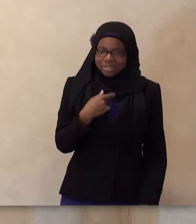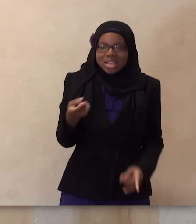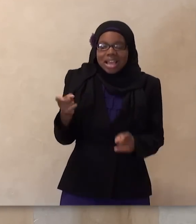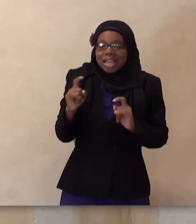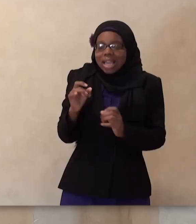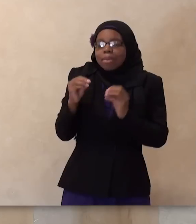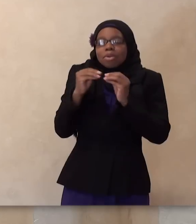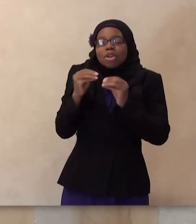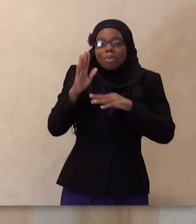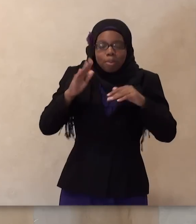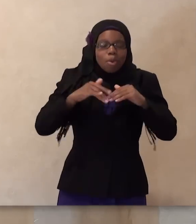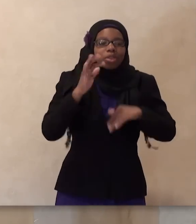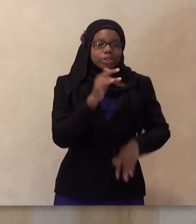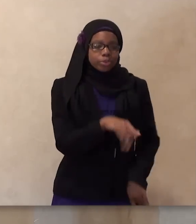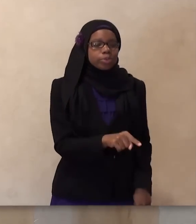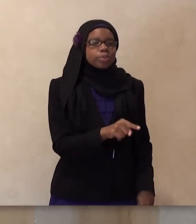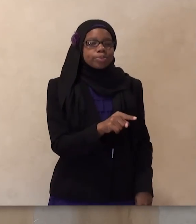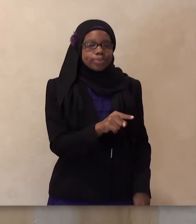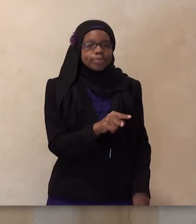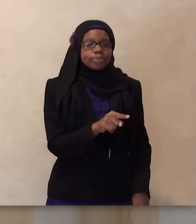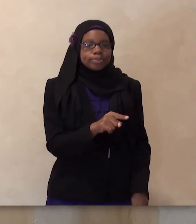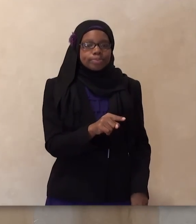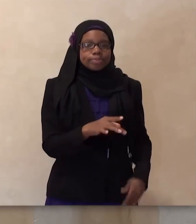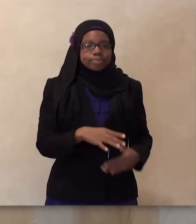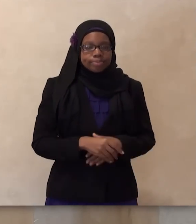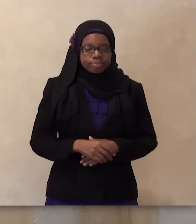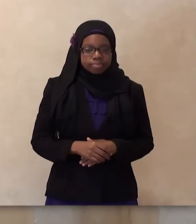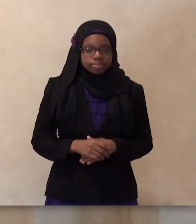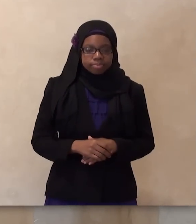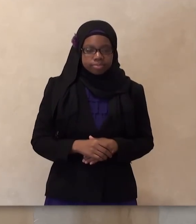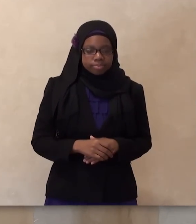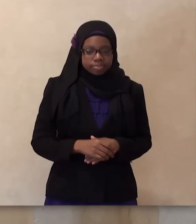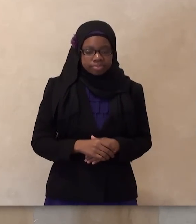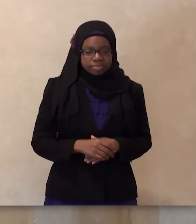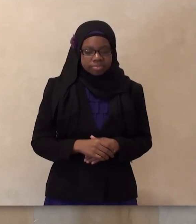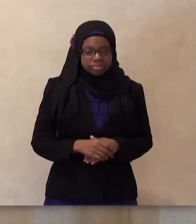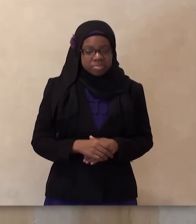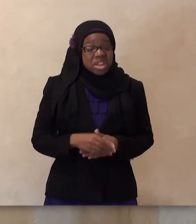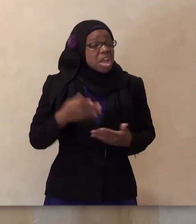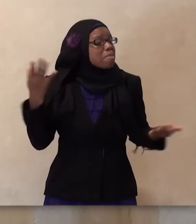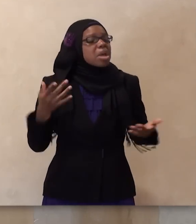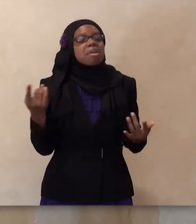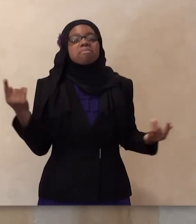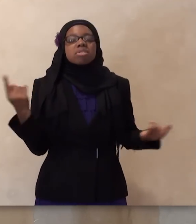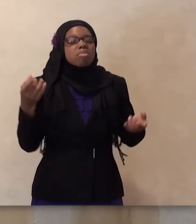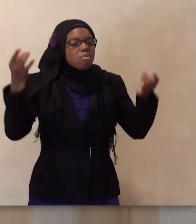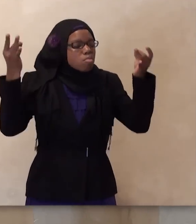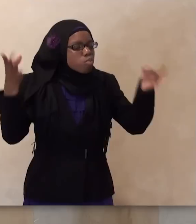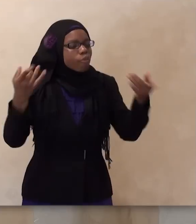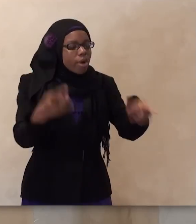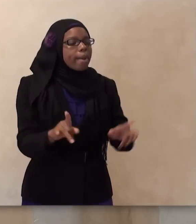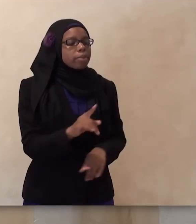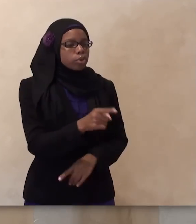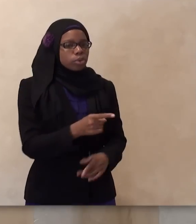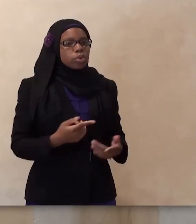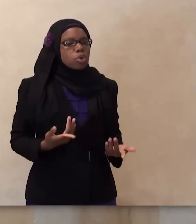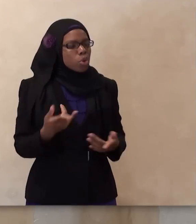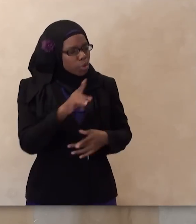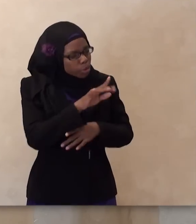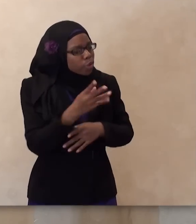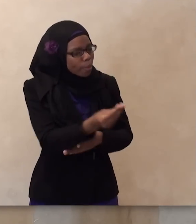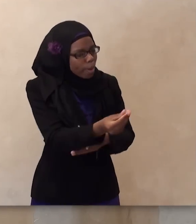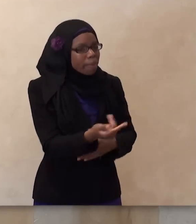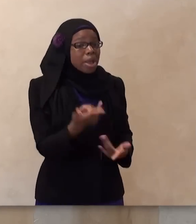more than you have. And might be that a calamity comes to your property, and because of that